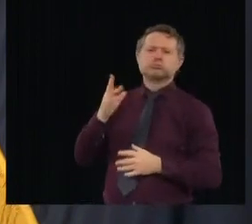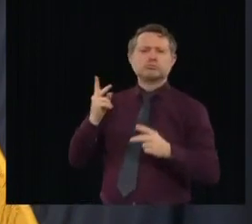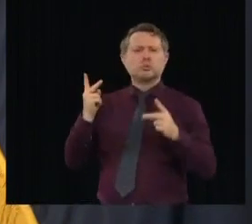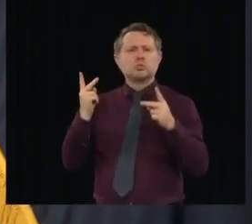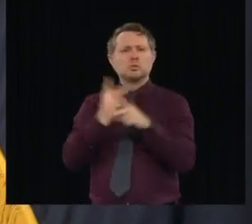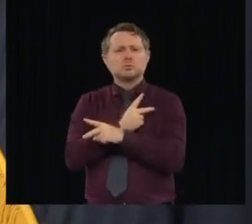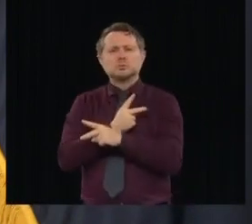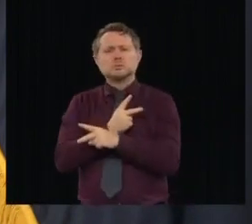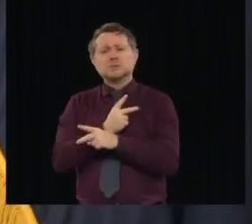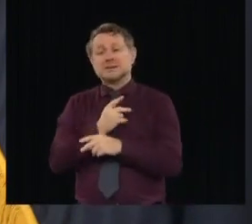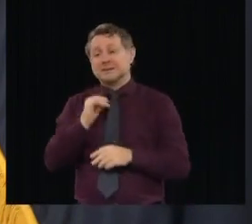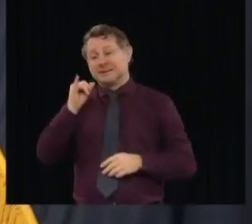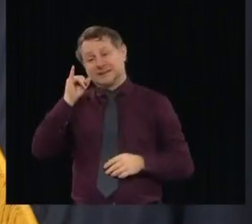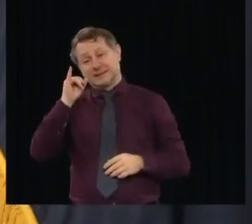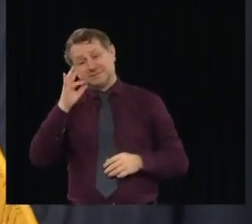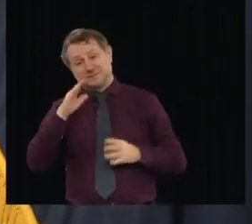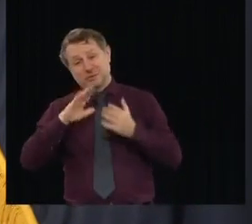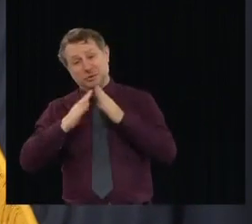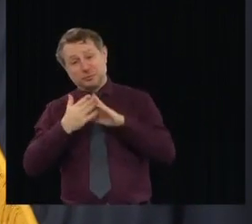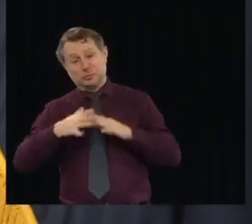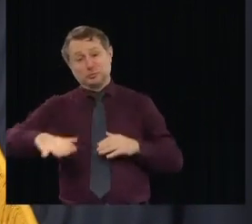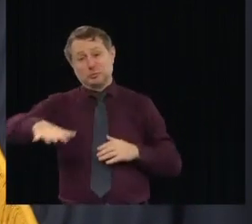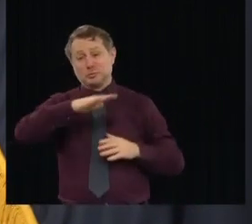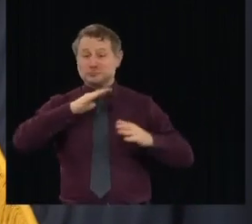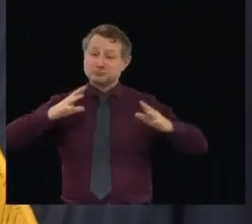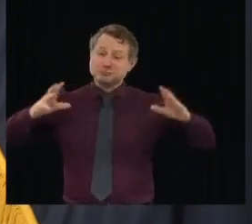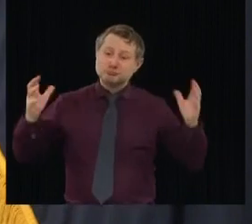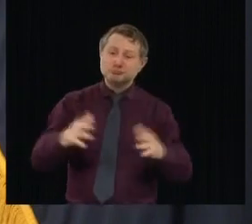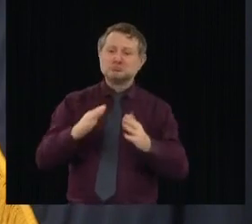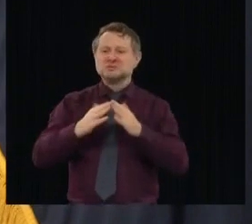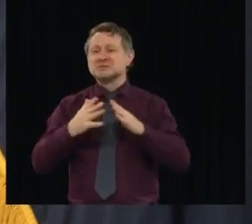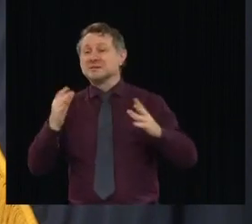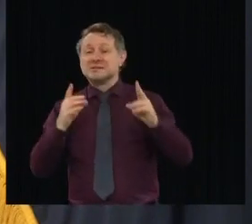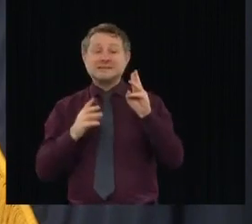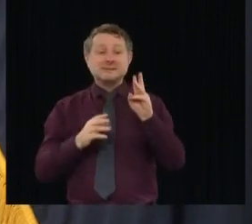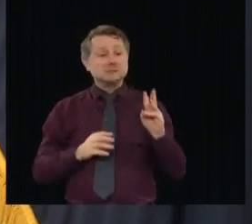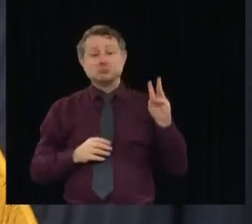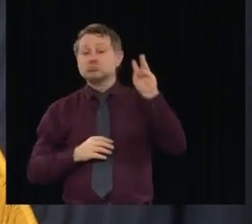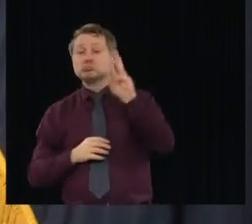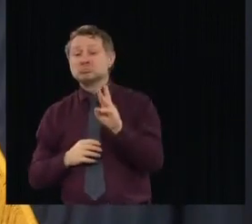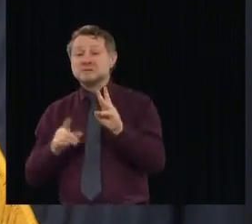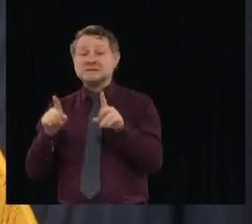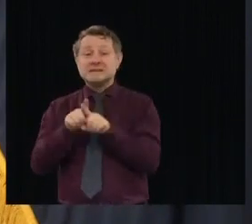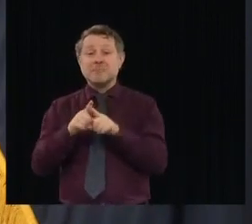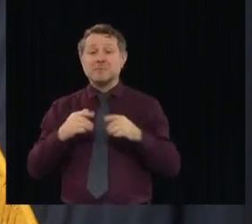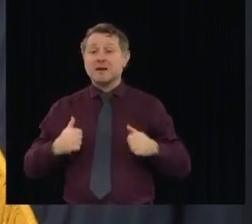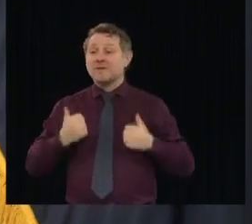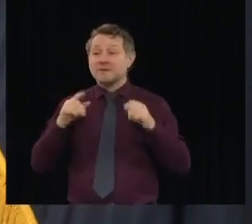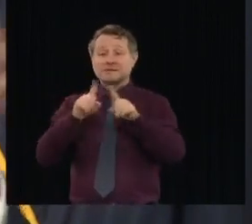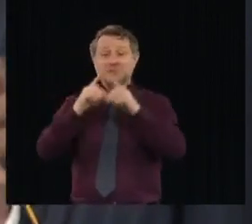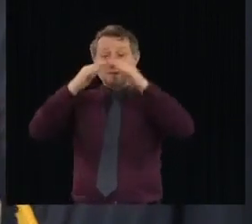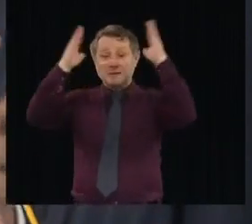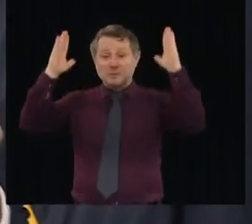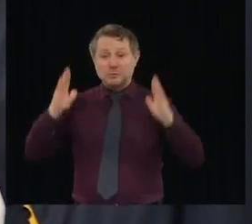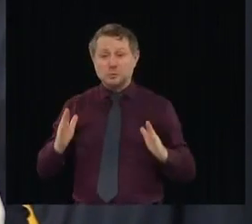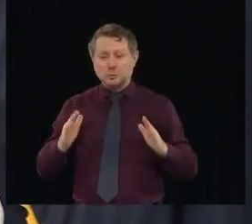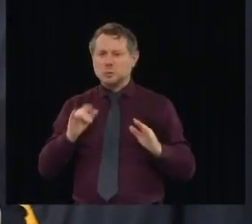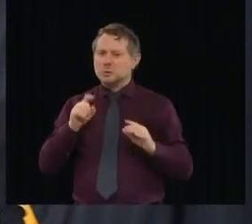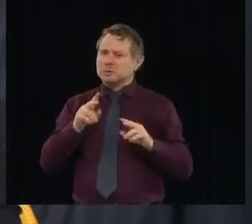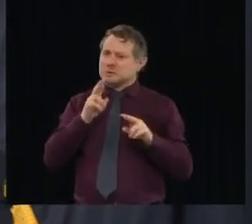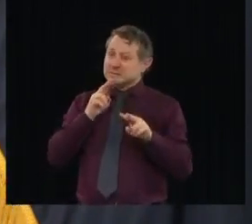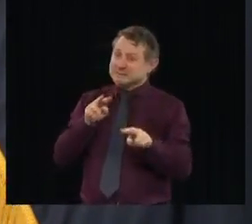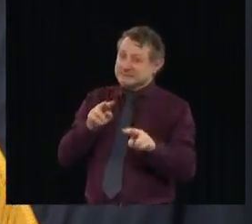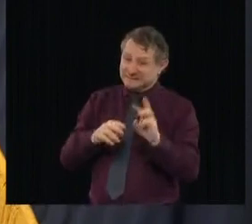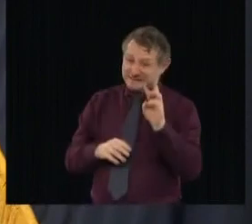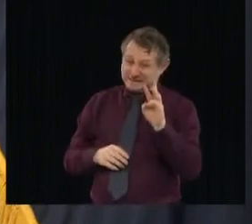a community group home and you have 6 people living in a house, that is a place where you want to watch. Now, 6 people in a house